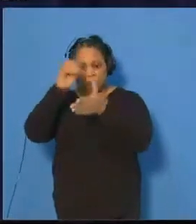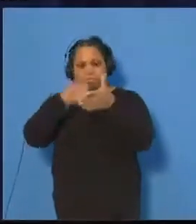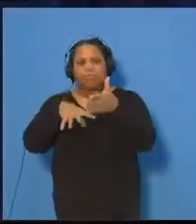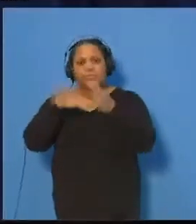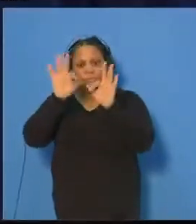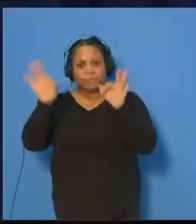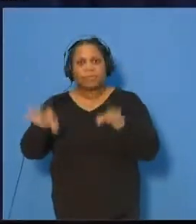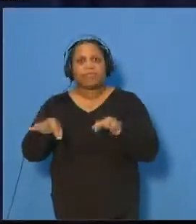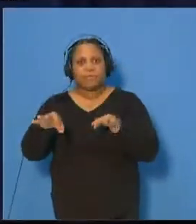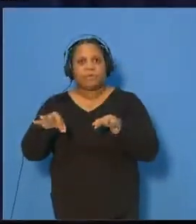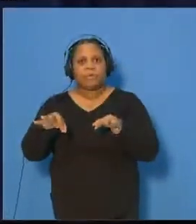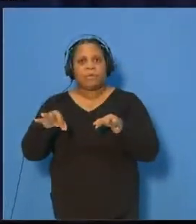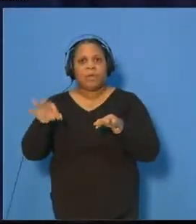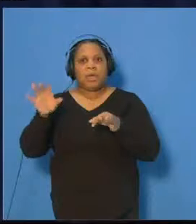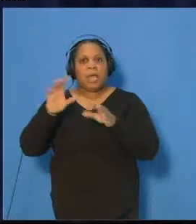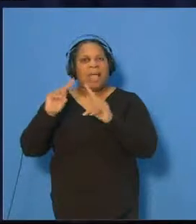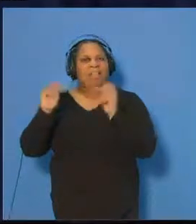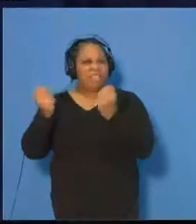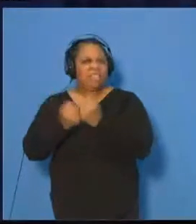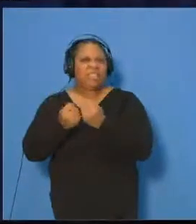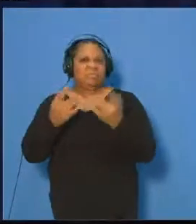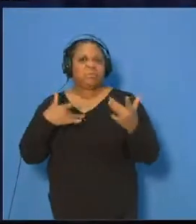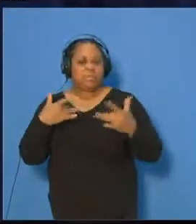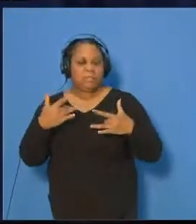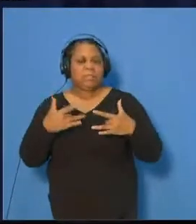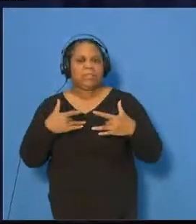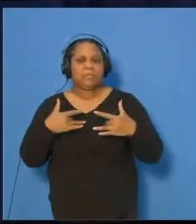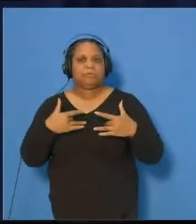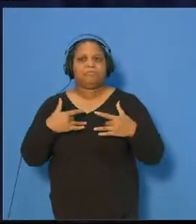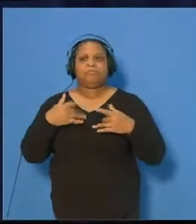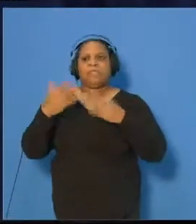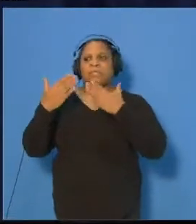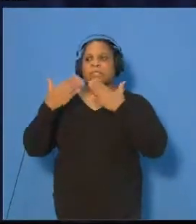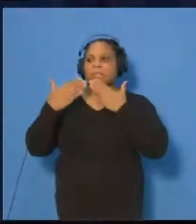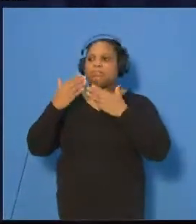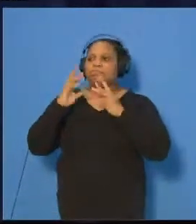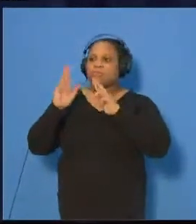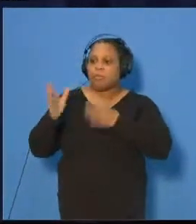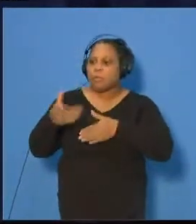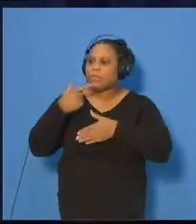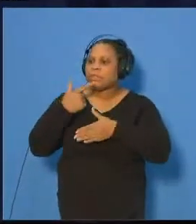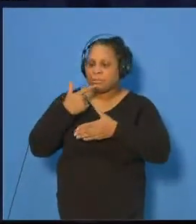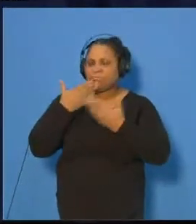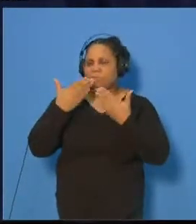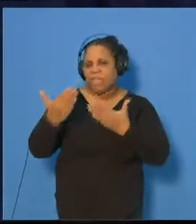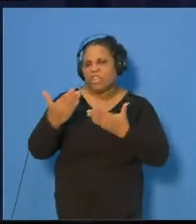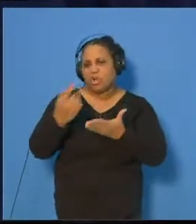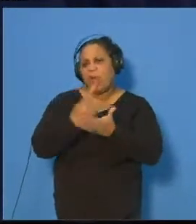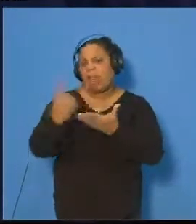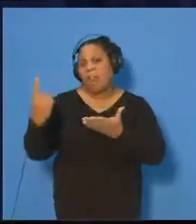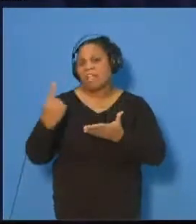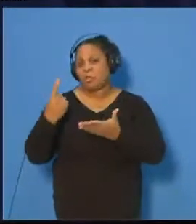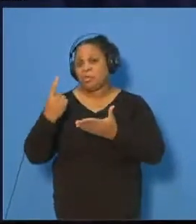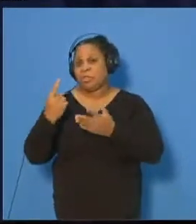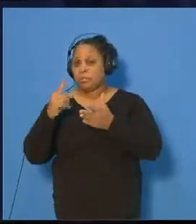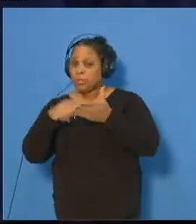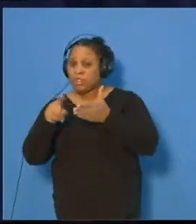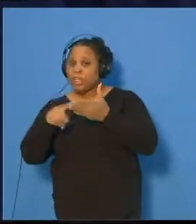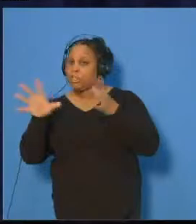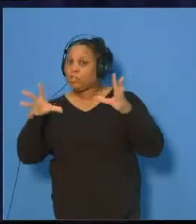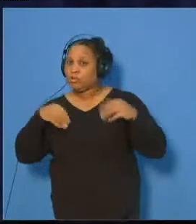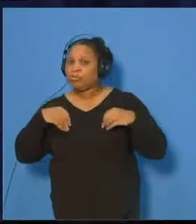application. Thank you. And also one other is that last week you said Thursday that many people will be checking on the approved permitted